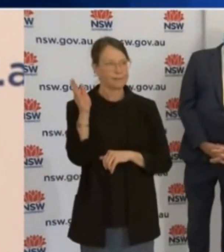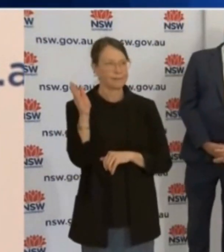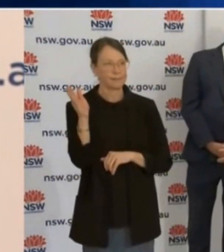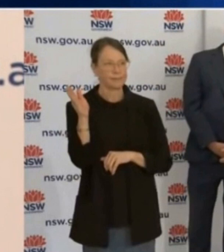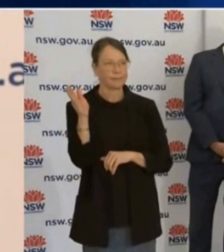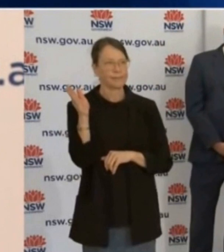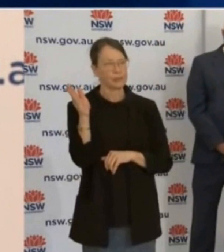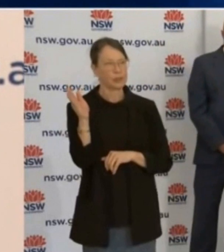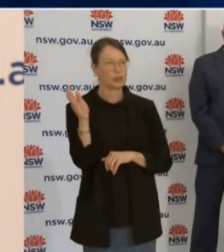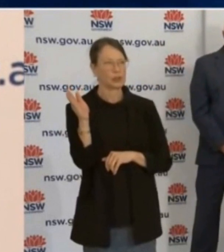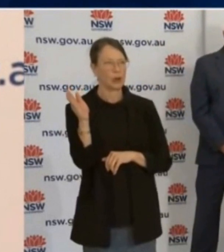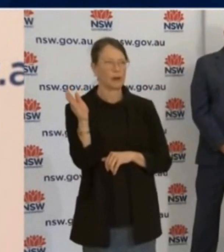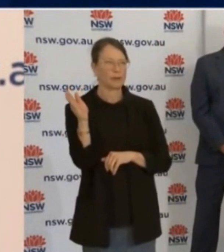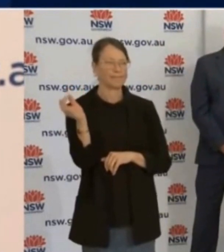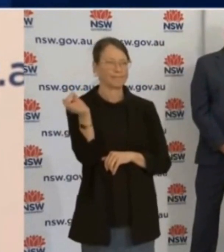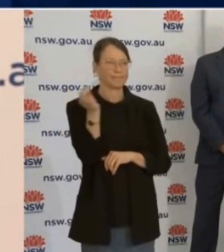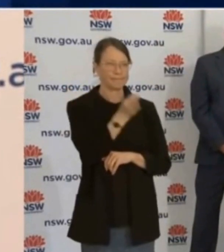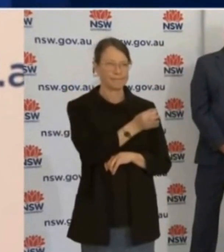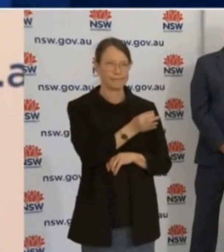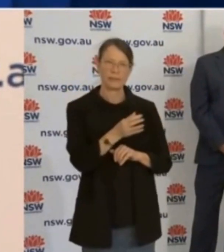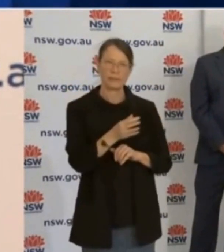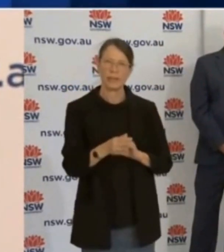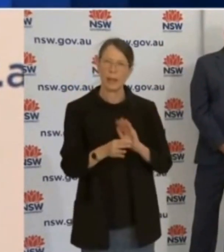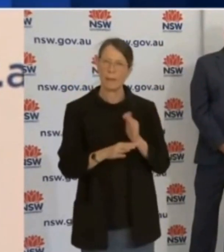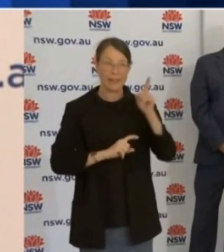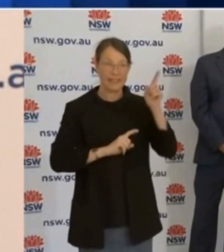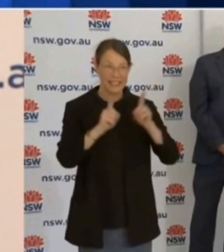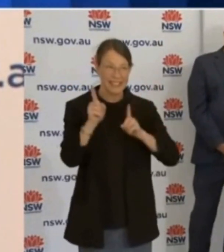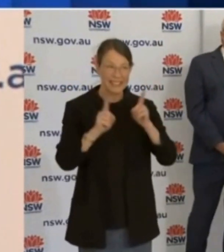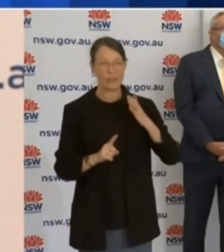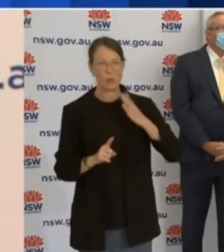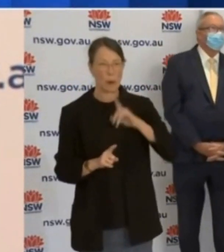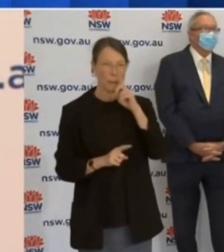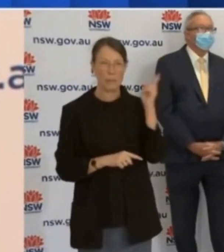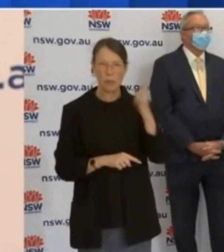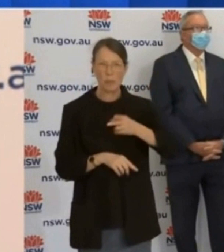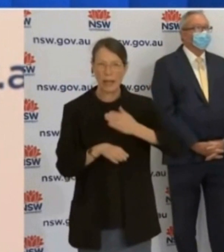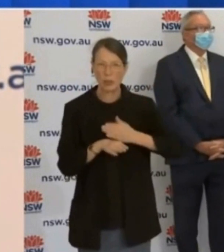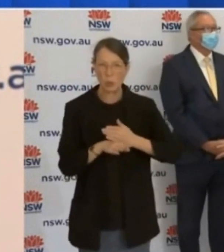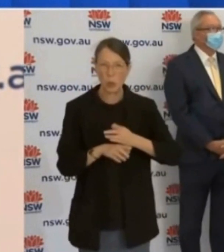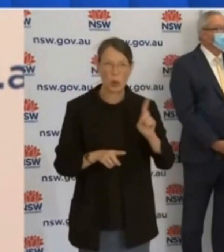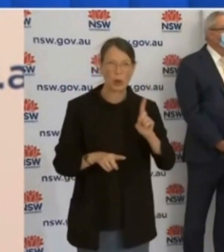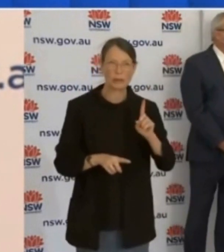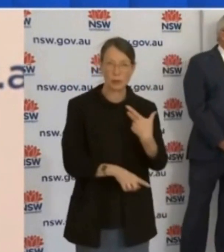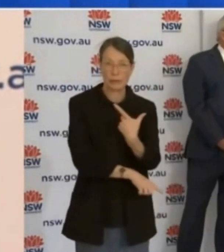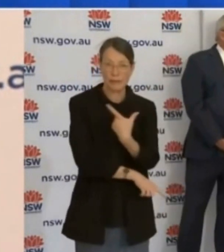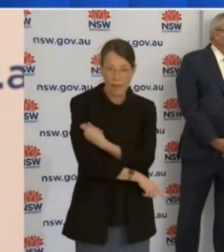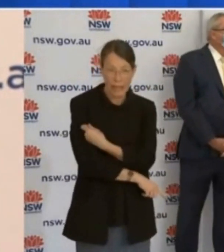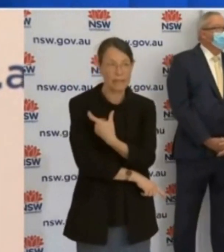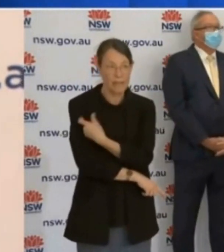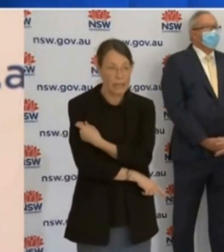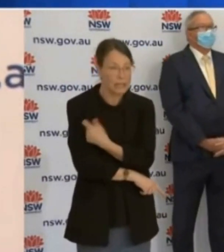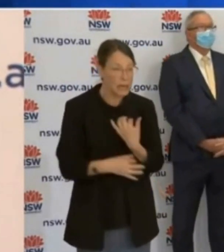in the CBD. What sort of vaccination rates do you guys want to see before that can happen? Firstly, can I say I've been heartened